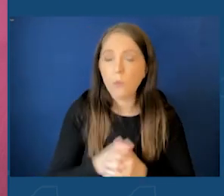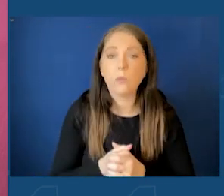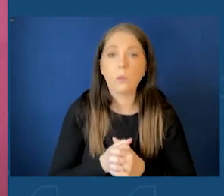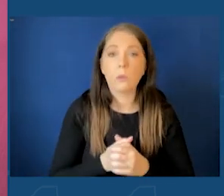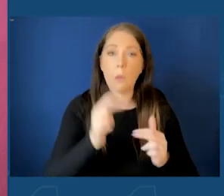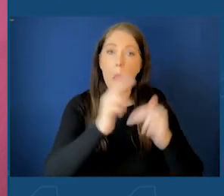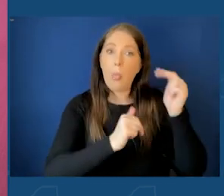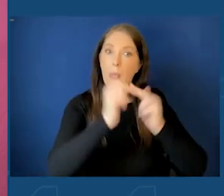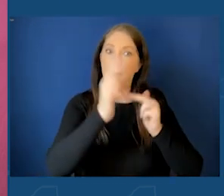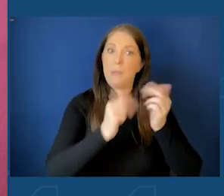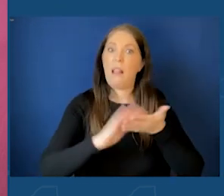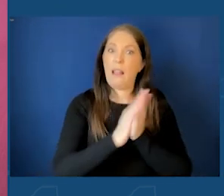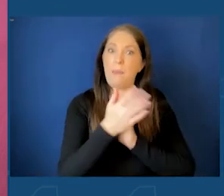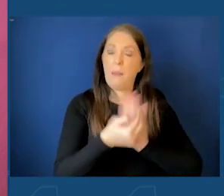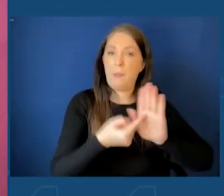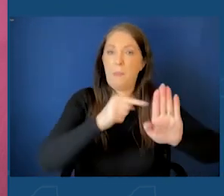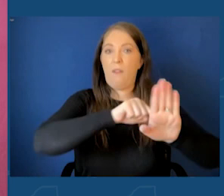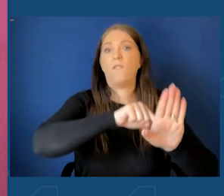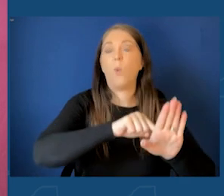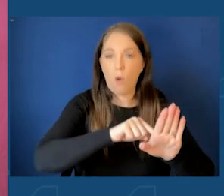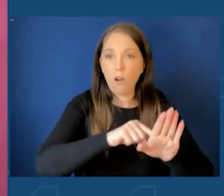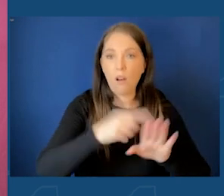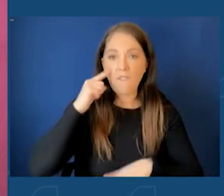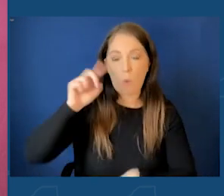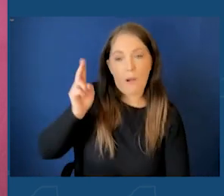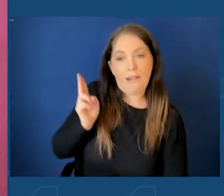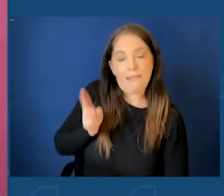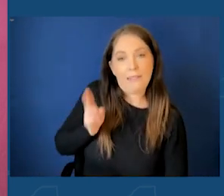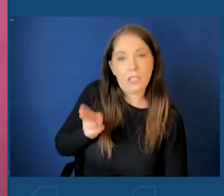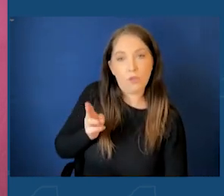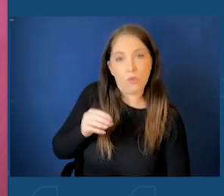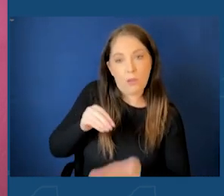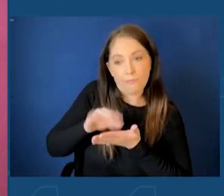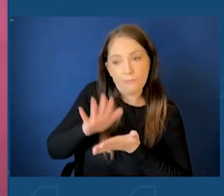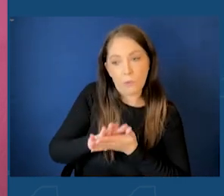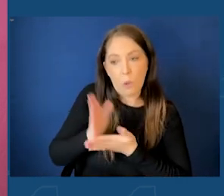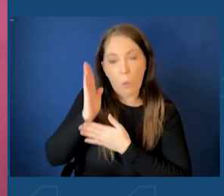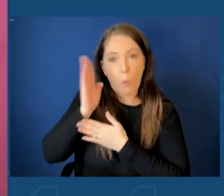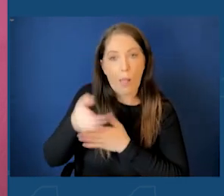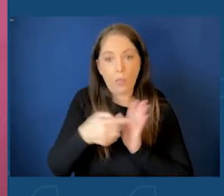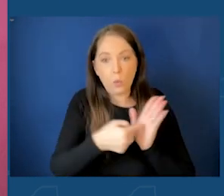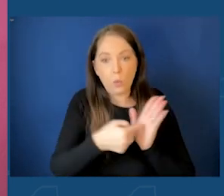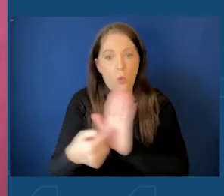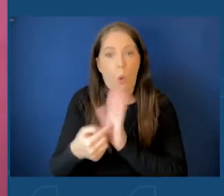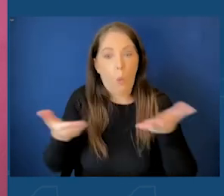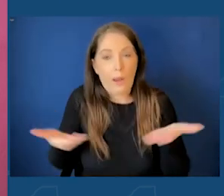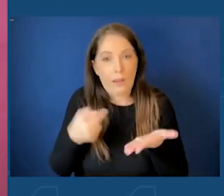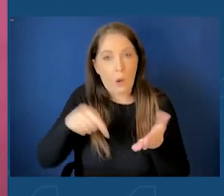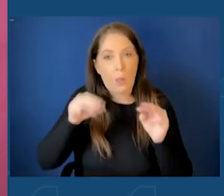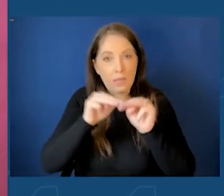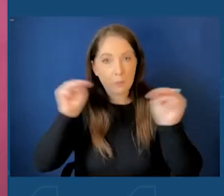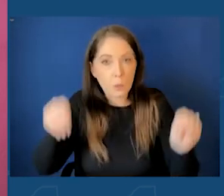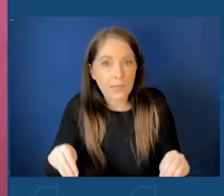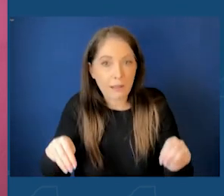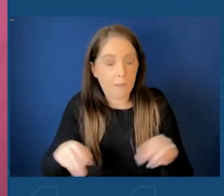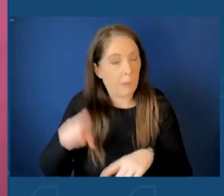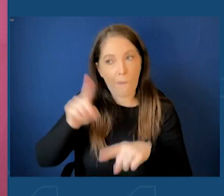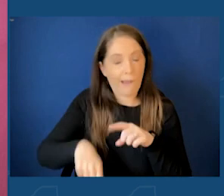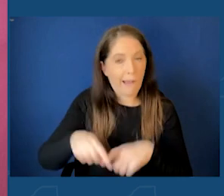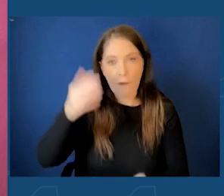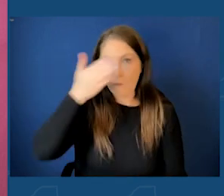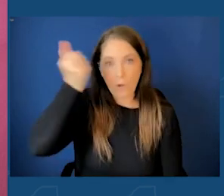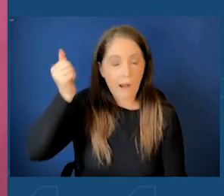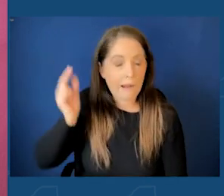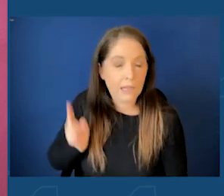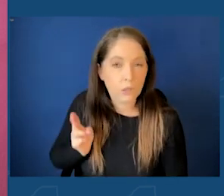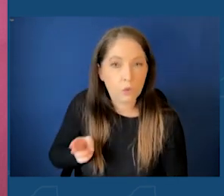metaphor for the critical history that's documented in the museum here, or that will be documented and that we cannot forget, and in the